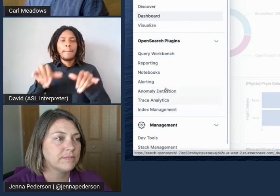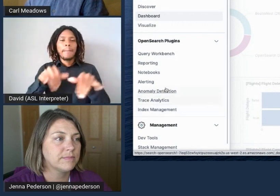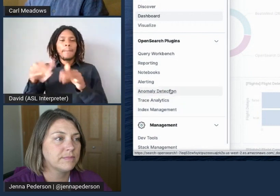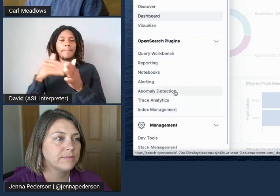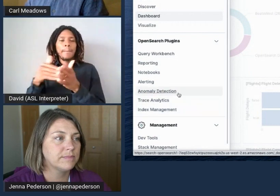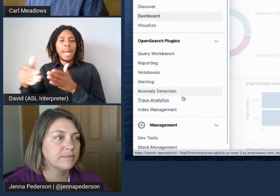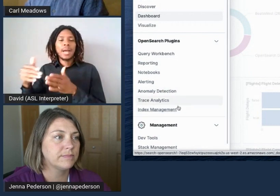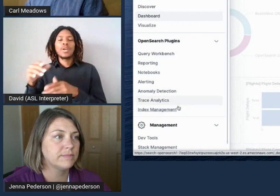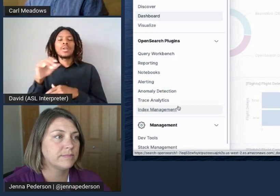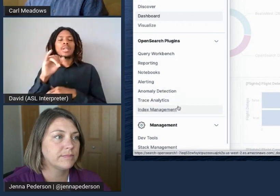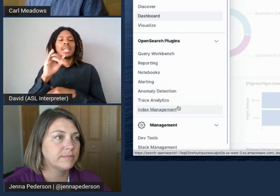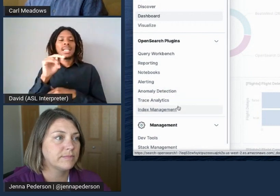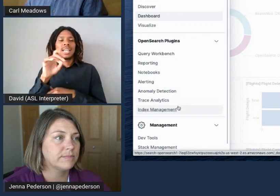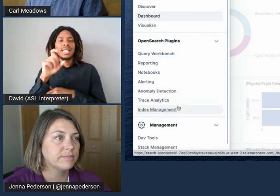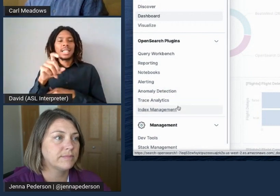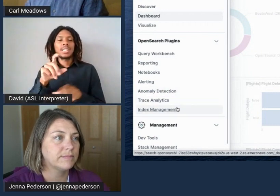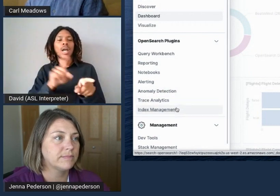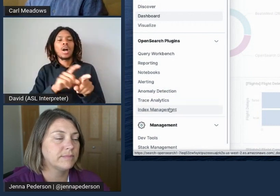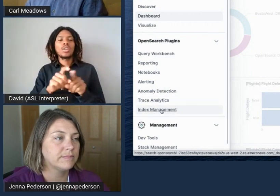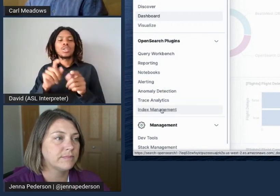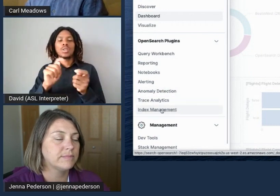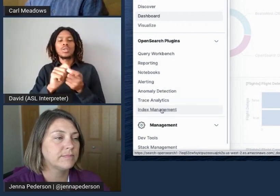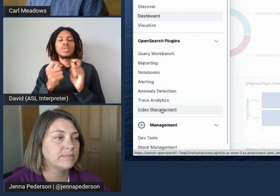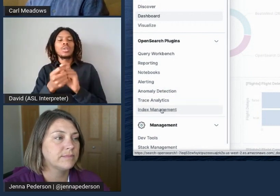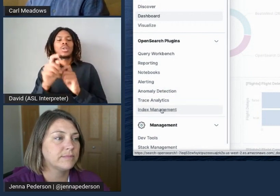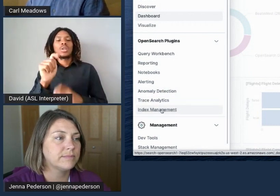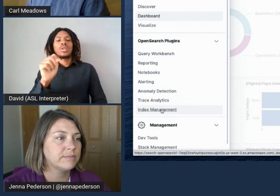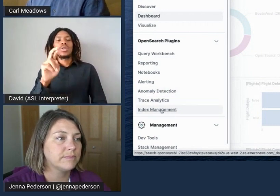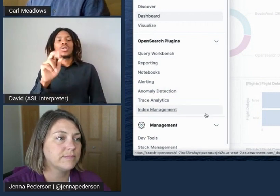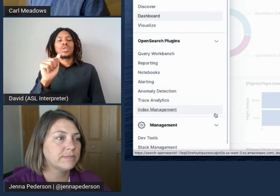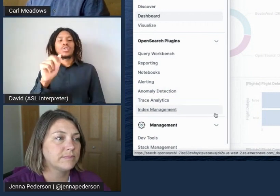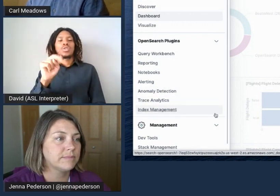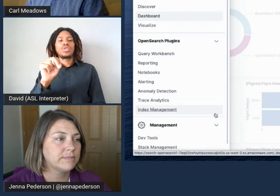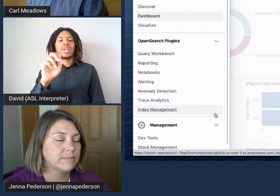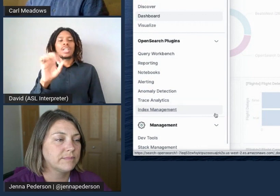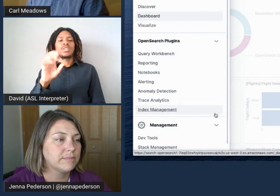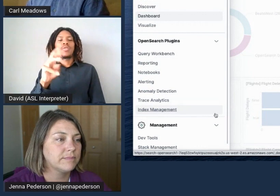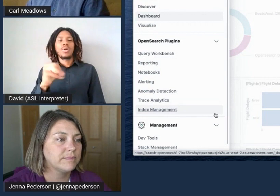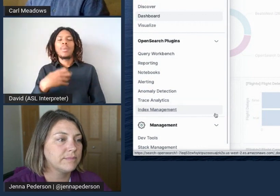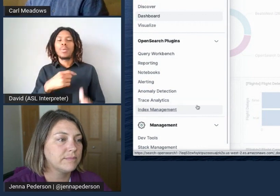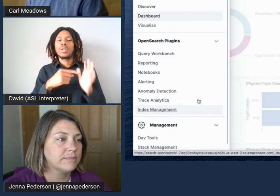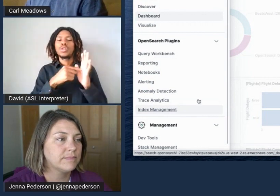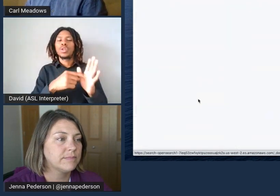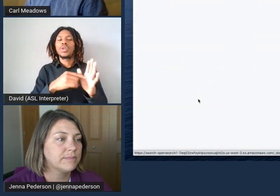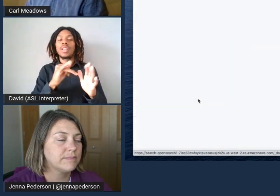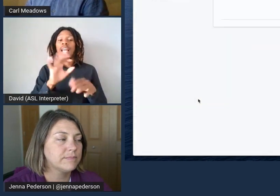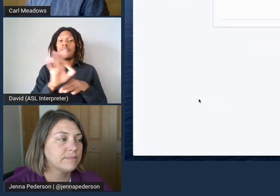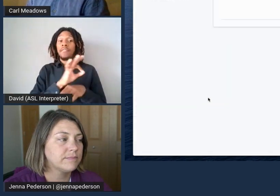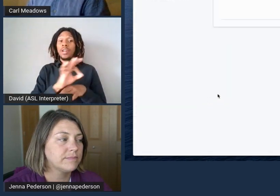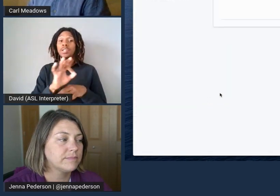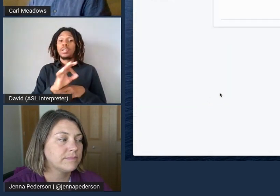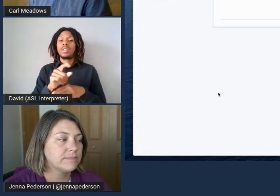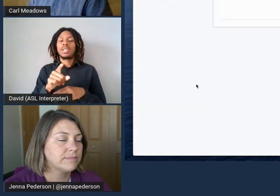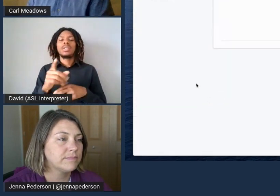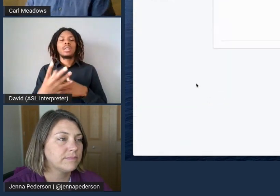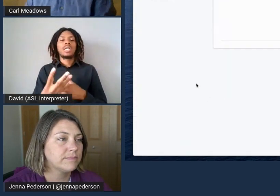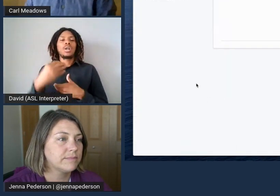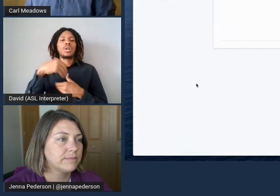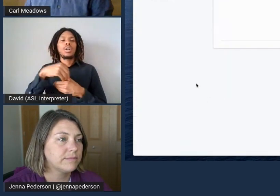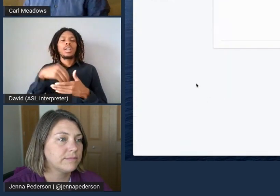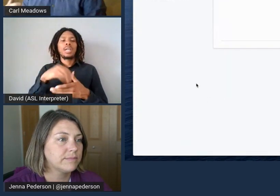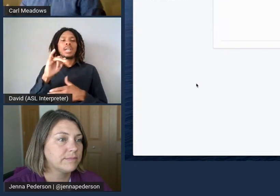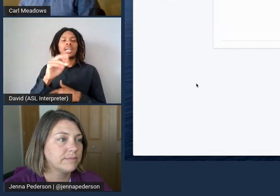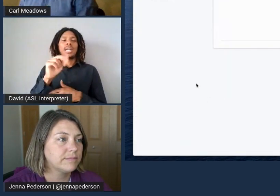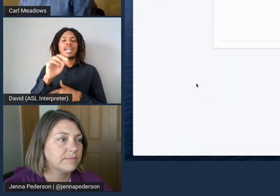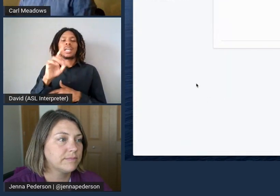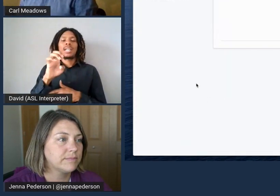we've got transforms is the first one I want to show you. Transforms is a function that's included in our index